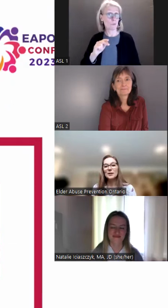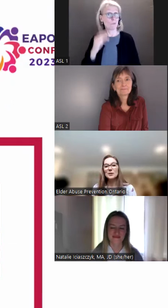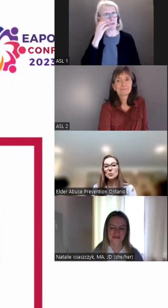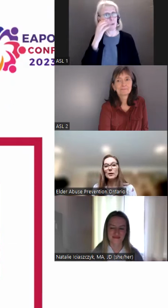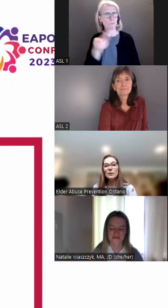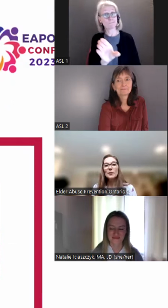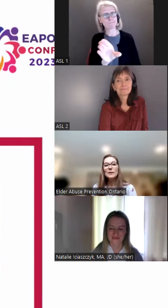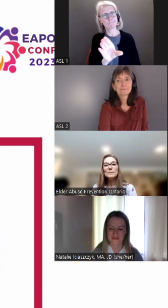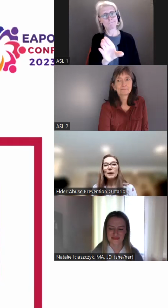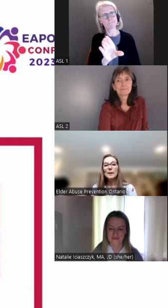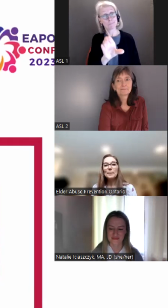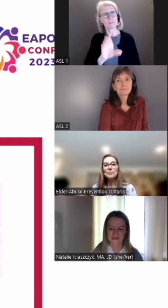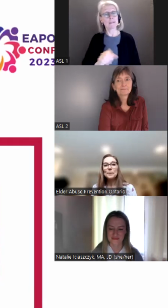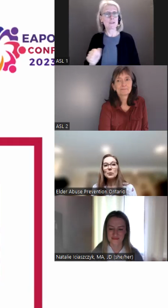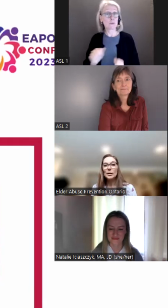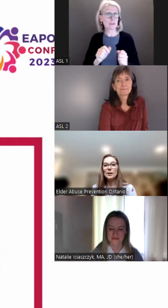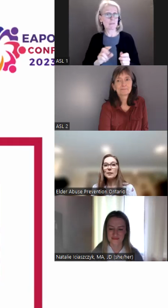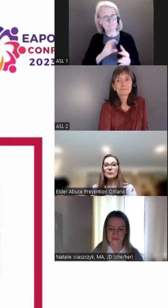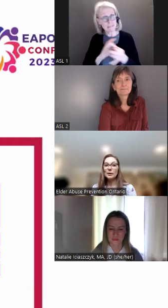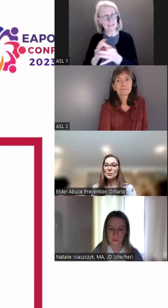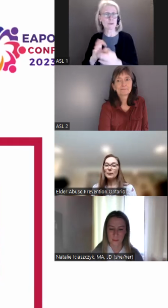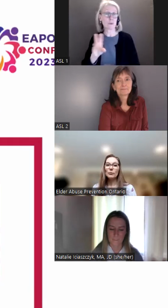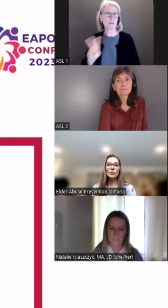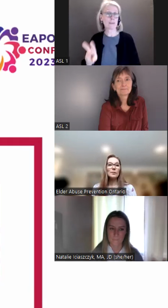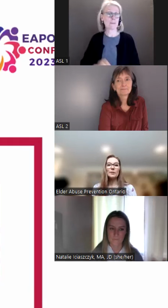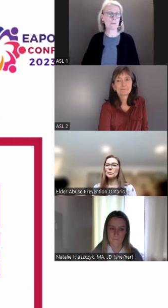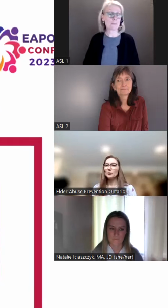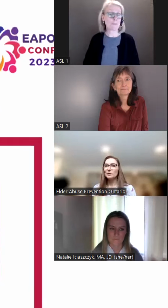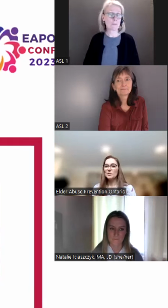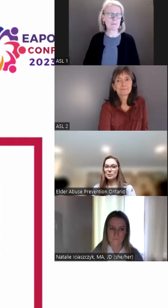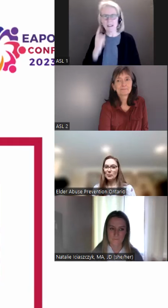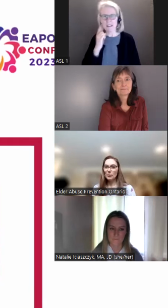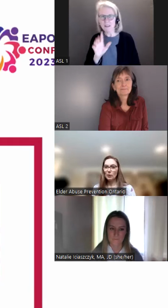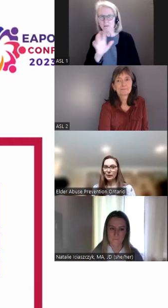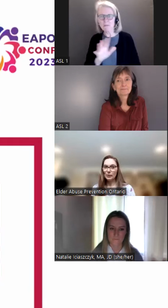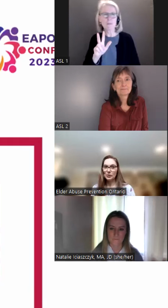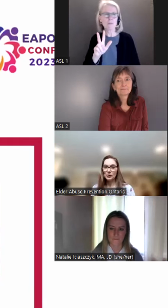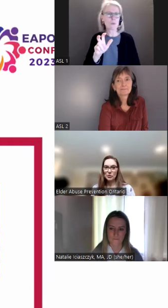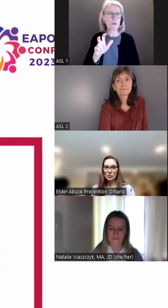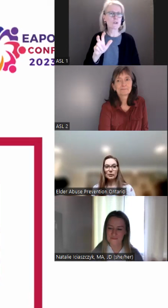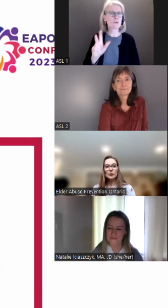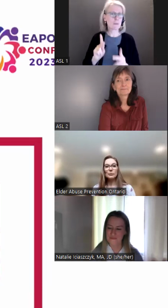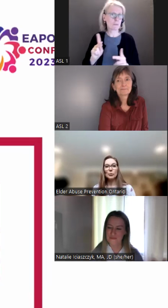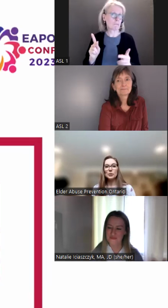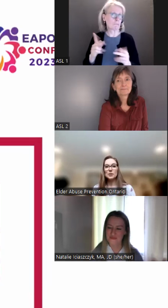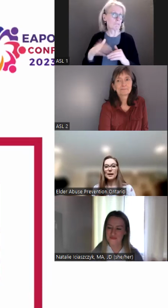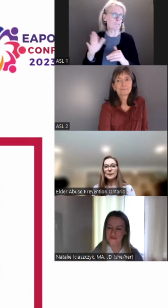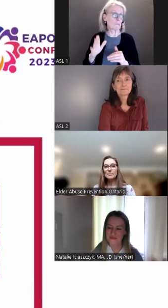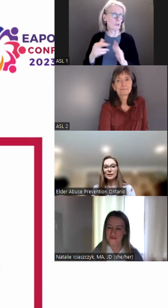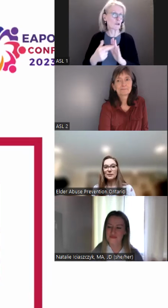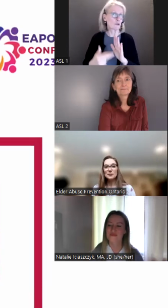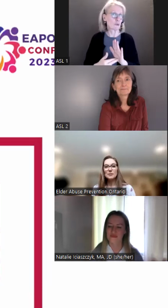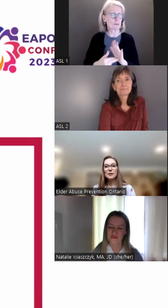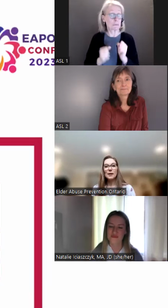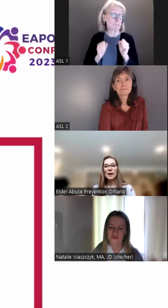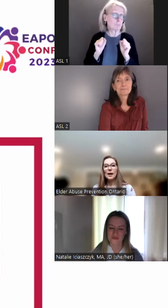the website as well. We have over, I think, 300 and some people already registered. So we are looking forward to that